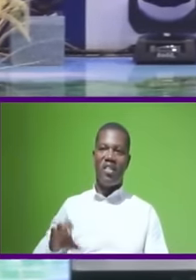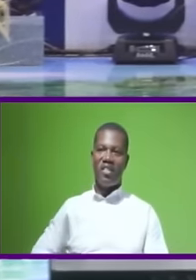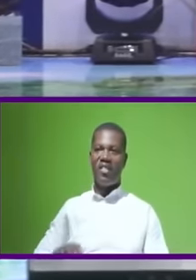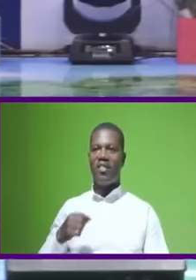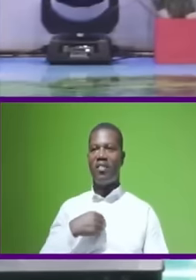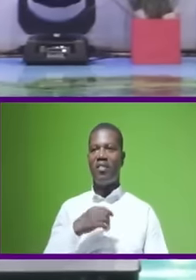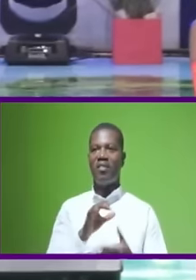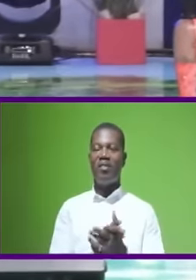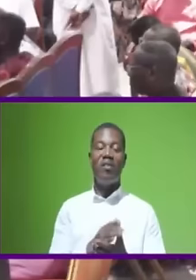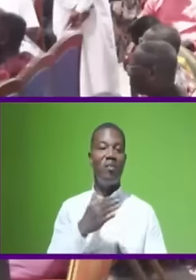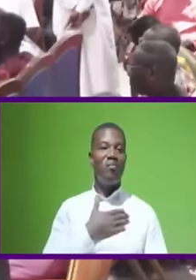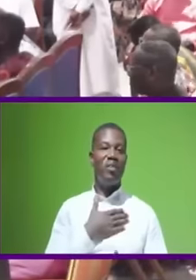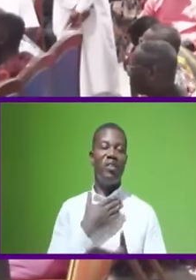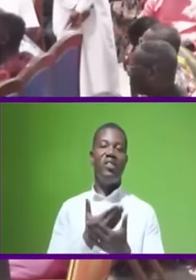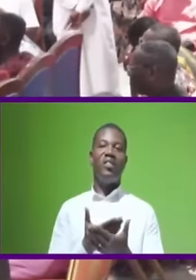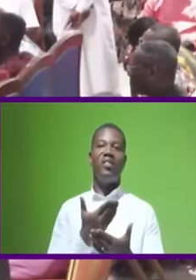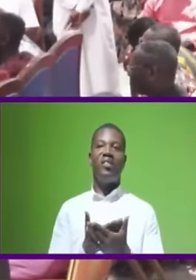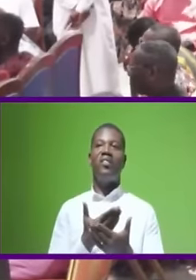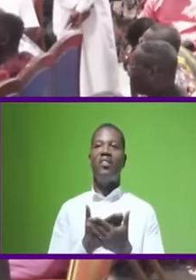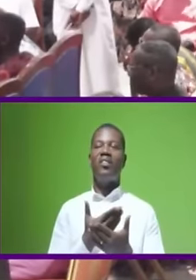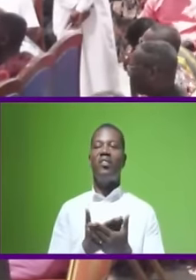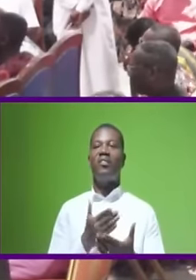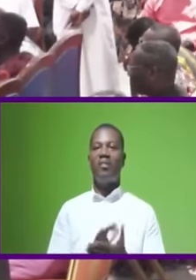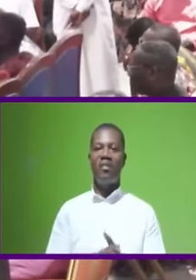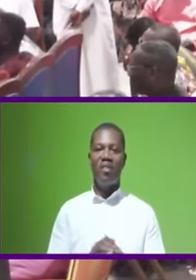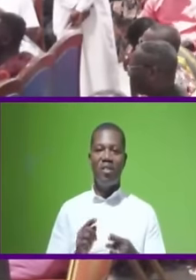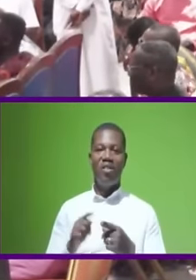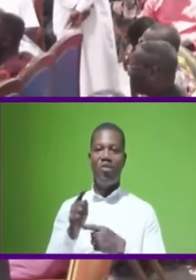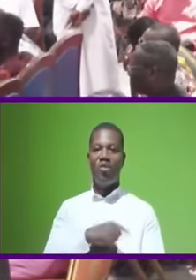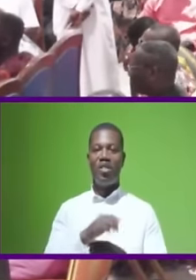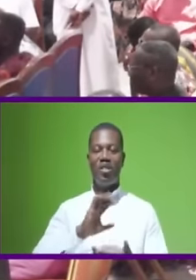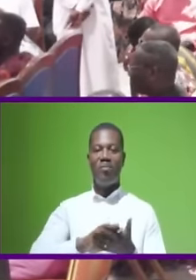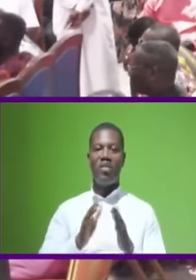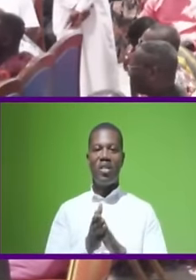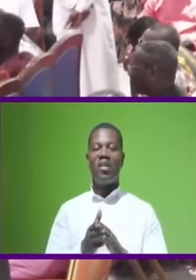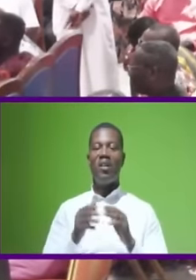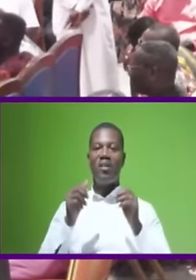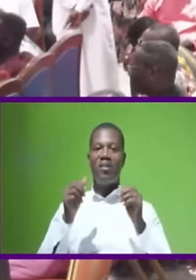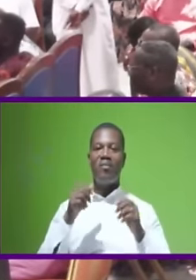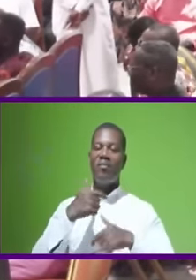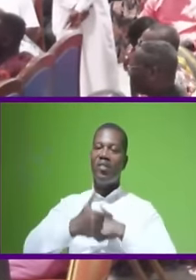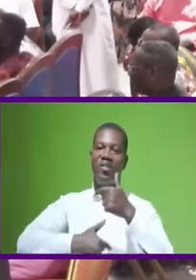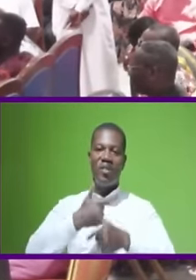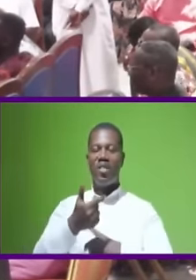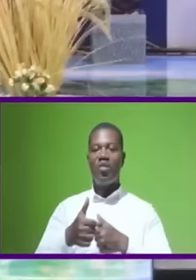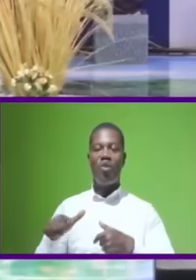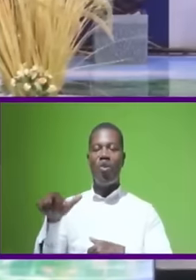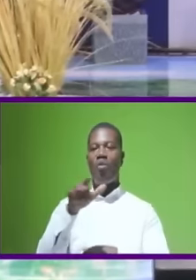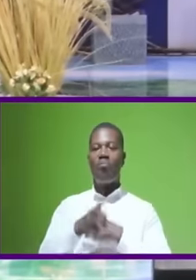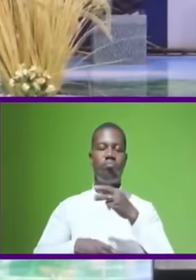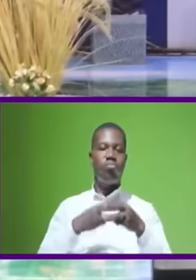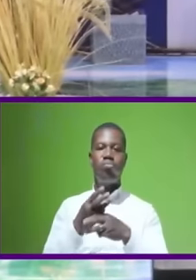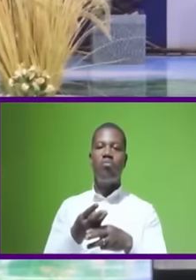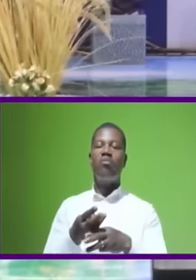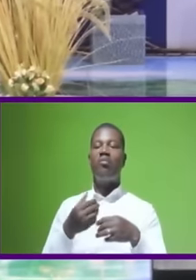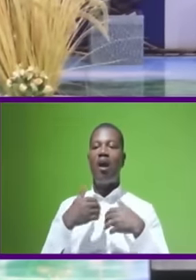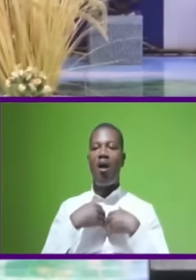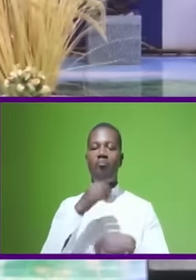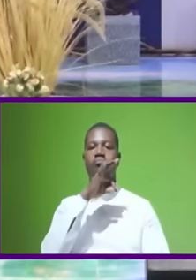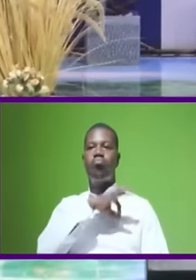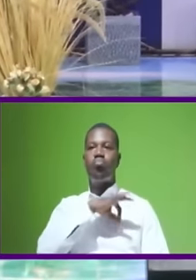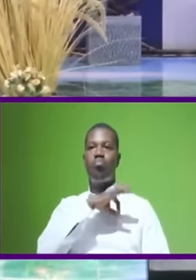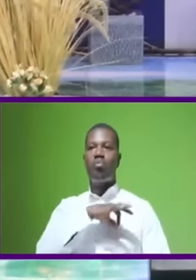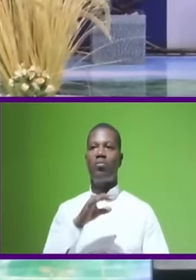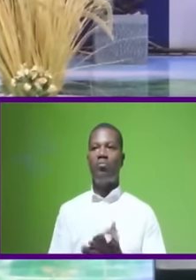Me Pamacha, why? And I yard them as soon as singing as. Yes.